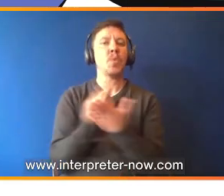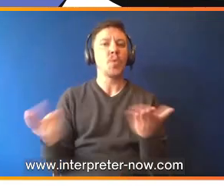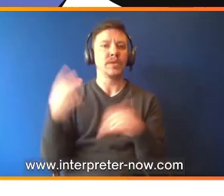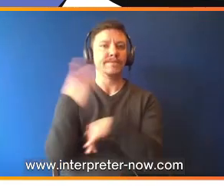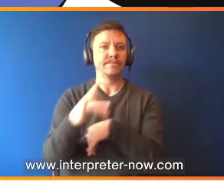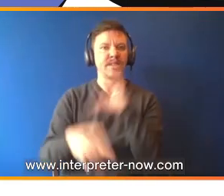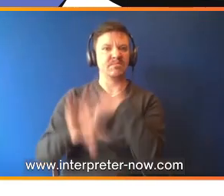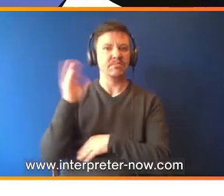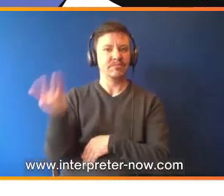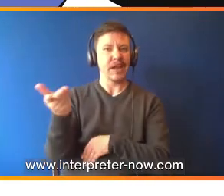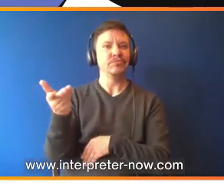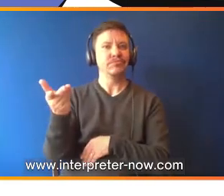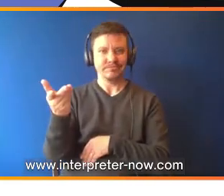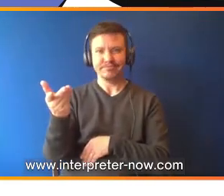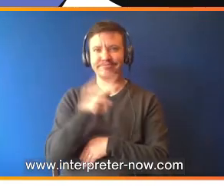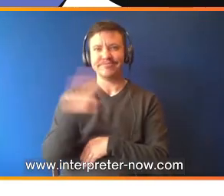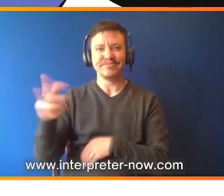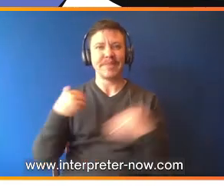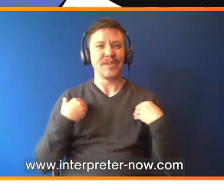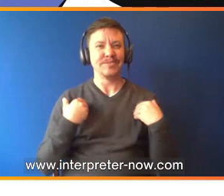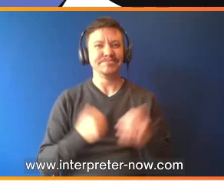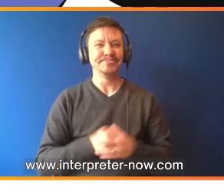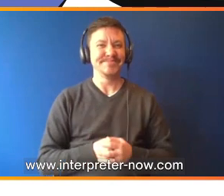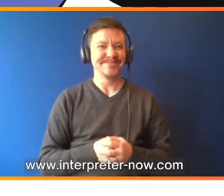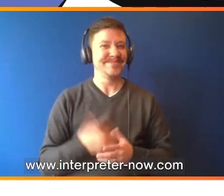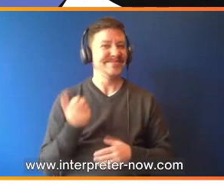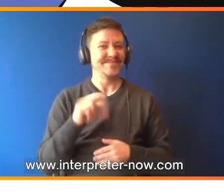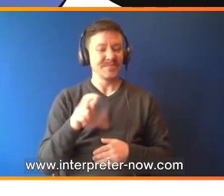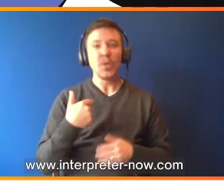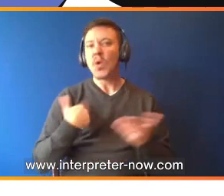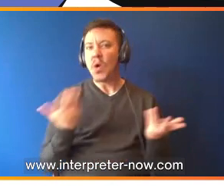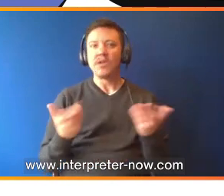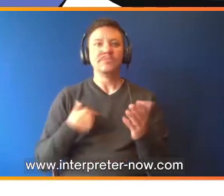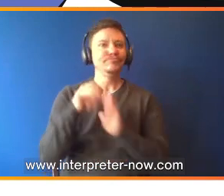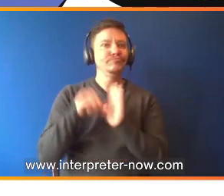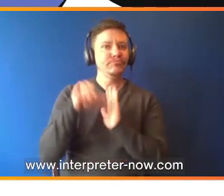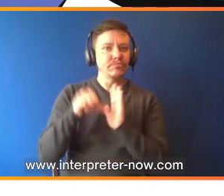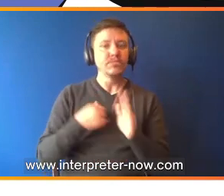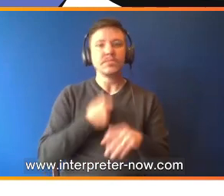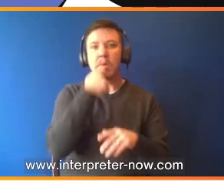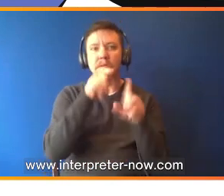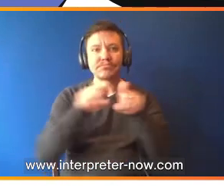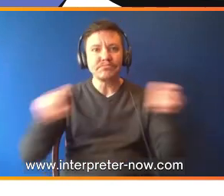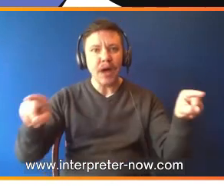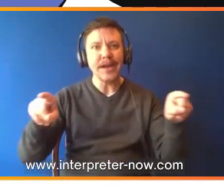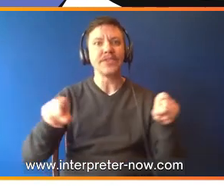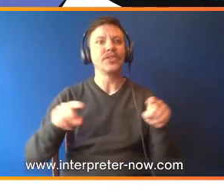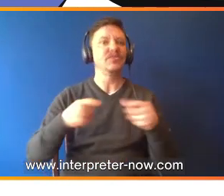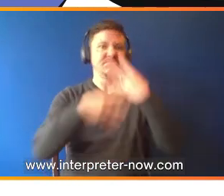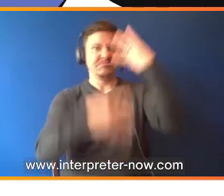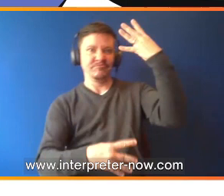of those resources and find those resources in our website or in the show notes of whatever podcast or YouTube